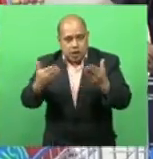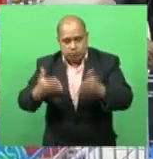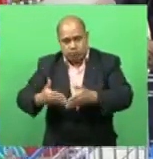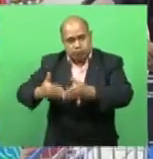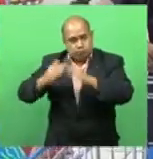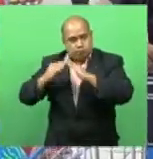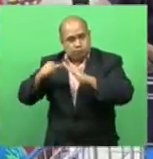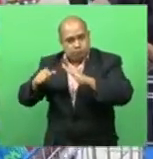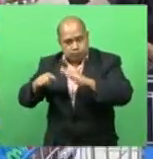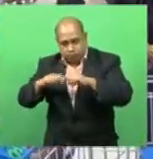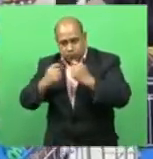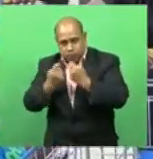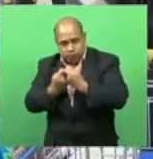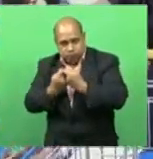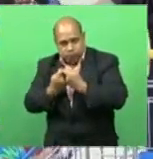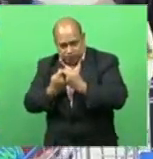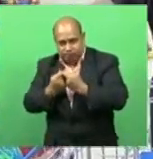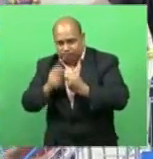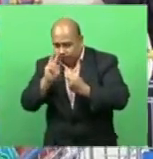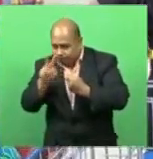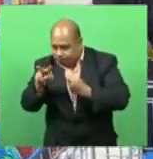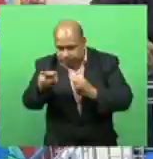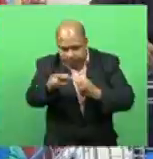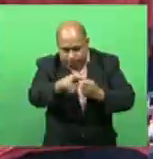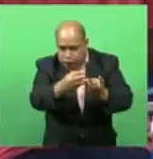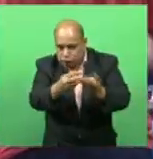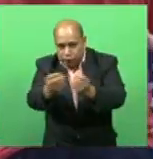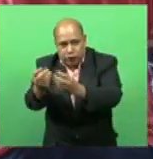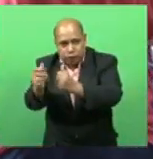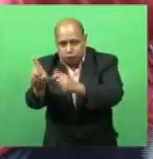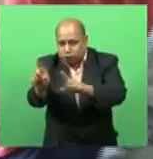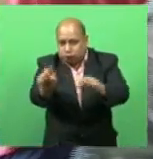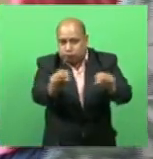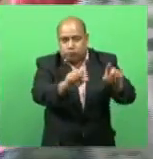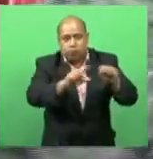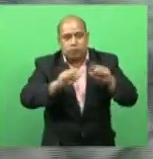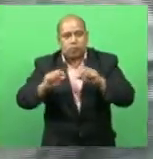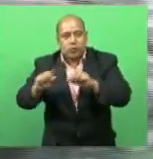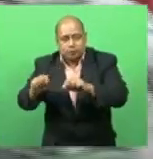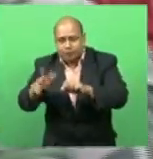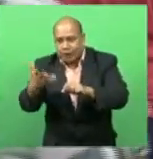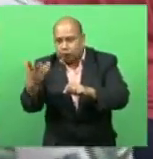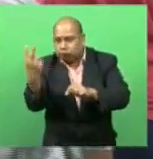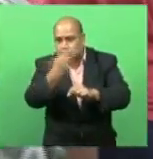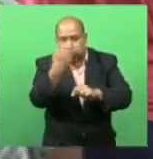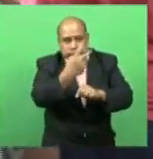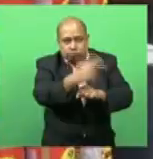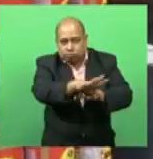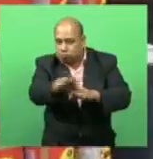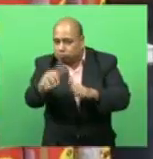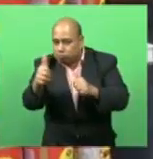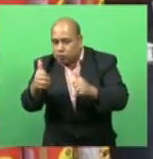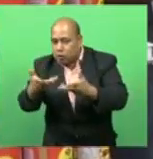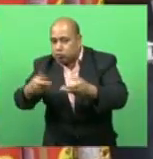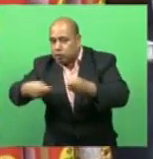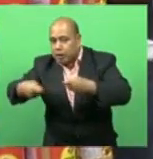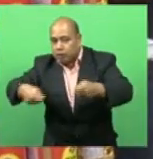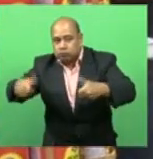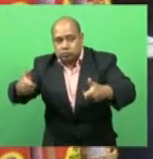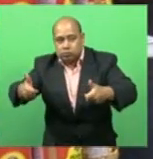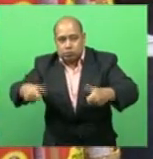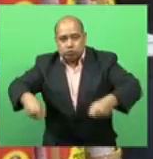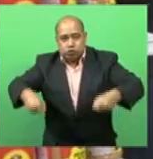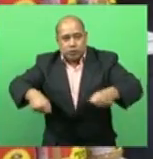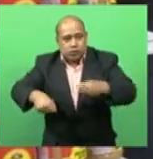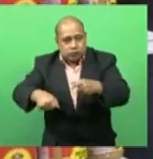and strictly. Abraham highlighted they are also monitoring supermarkets around the clock, not just for breaches, but to ensure that there